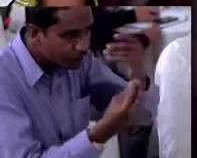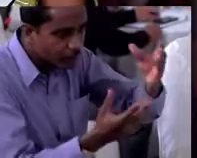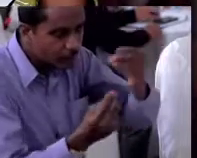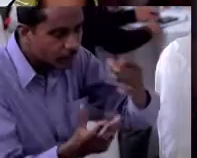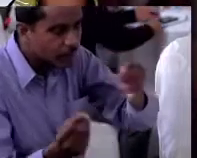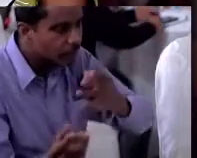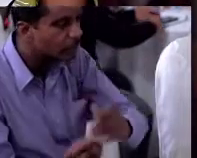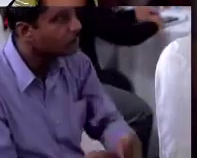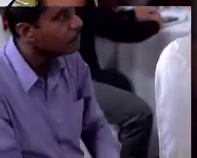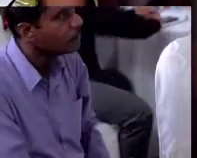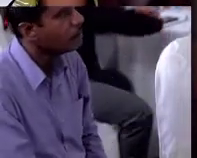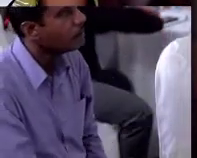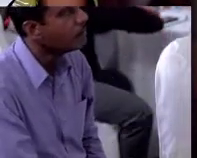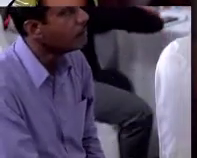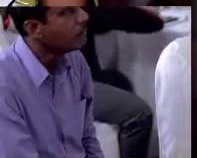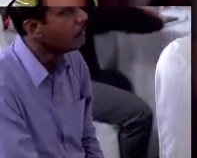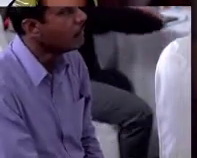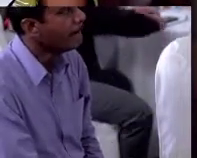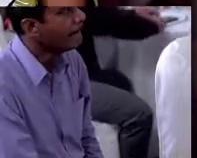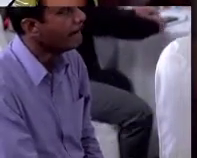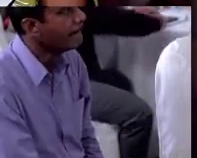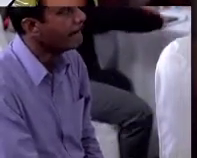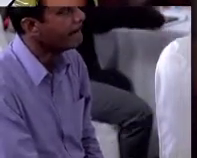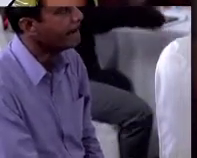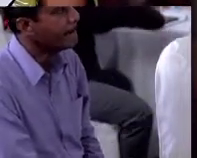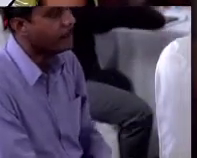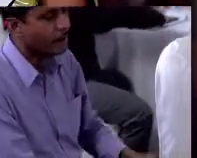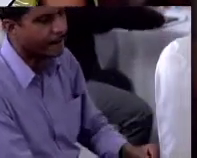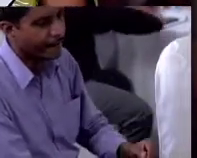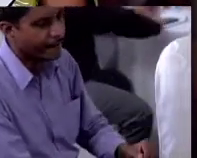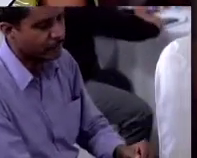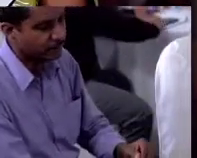shouldn't have, and I should have been more vigilant